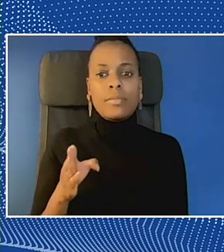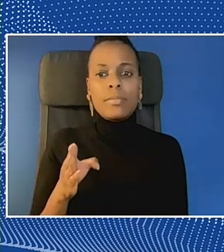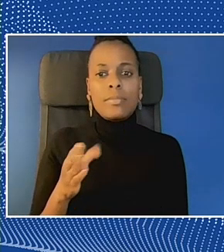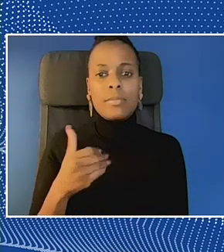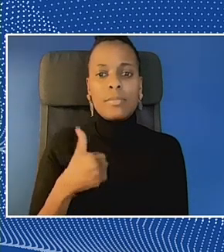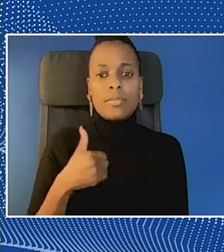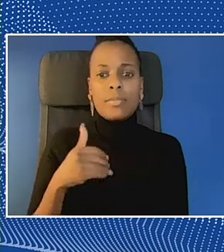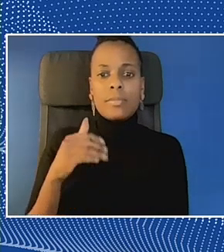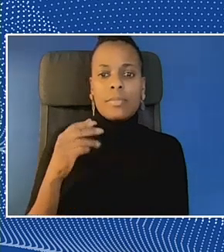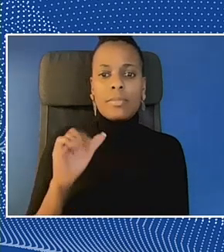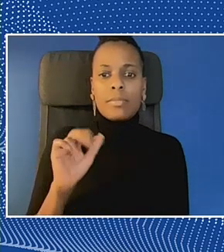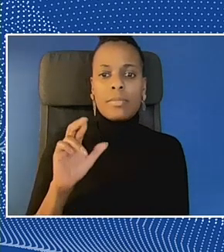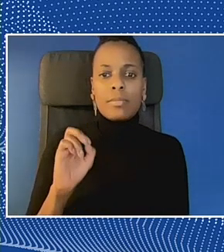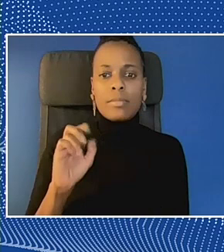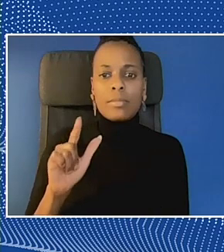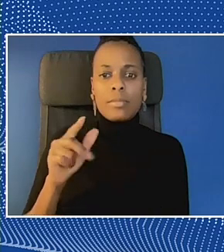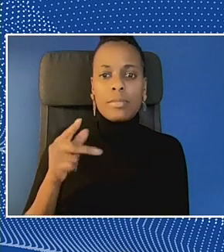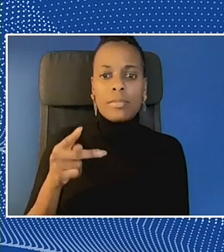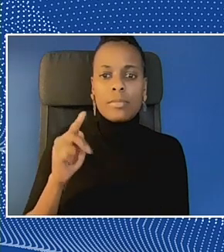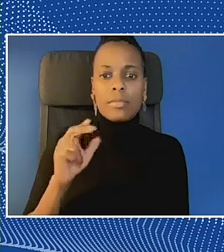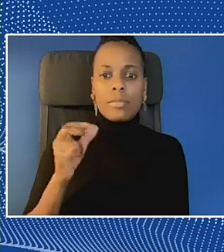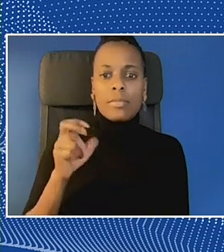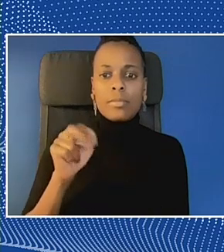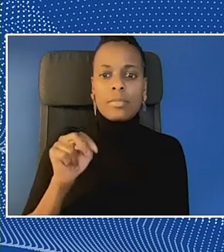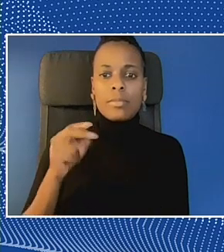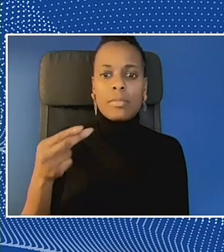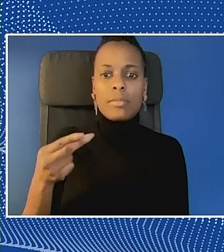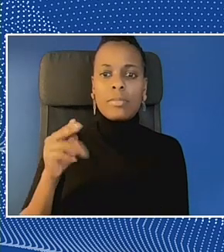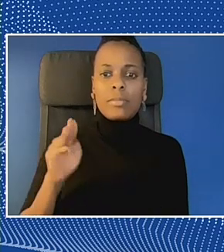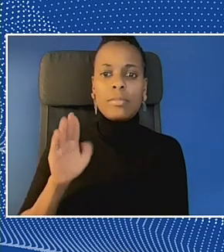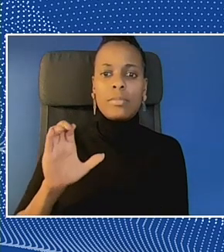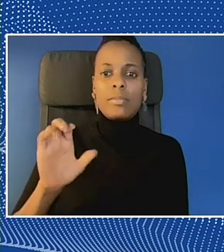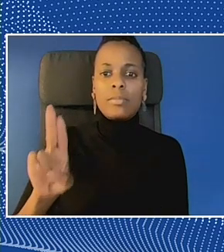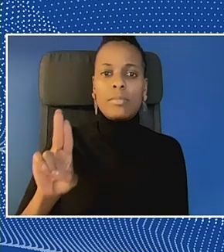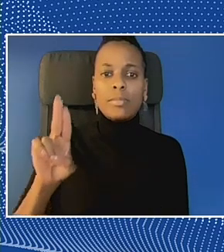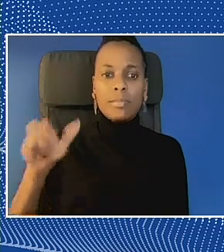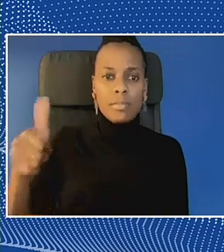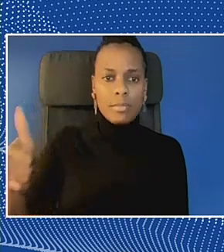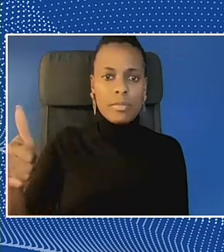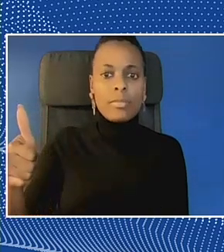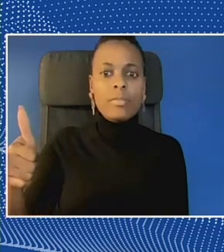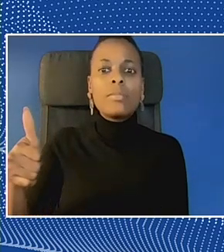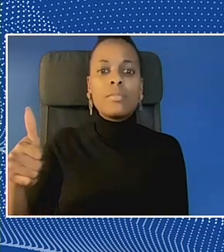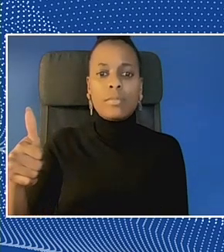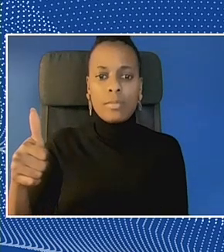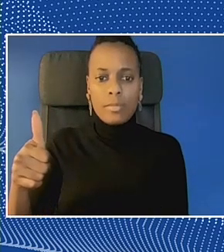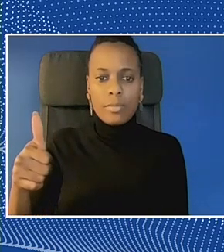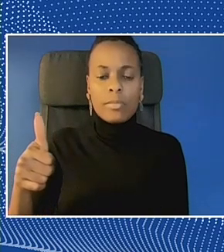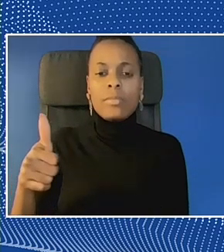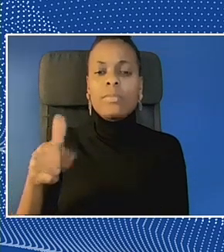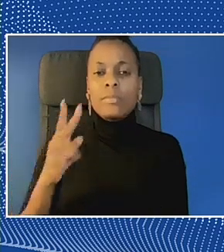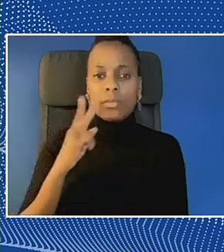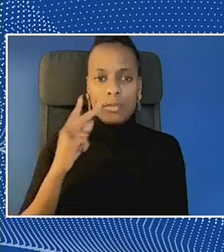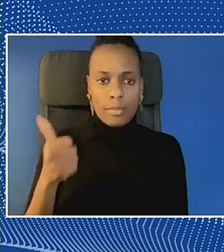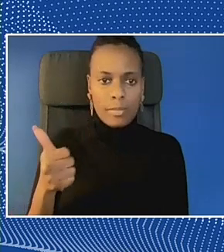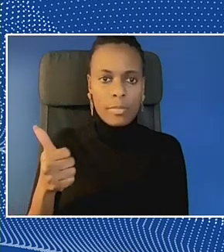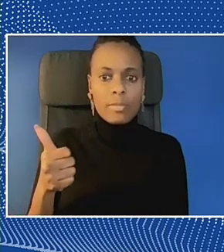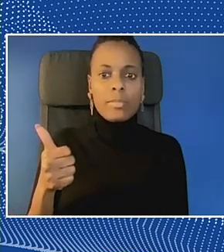Next, I have Carol Peterson, representing Historically Black Colleges and Universities. Okay, see a thumbs up.